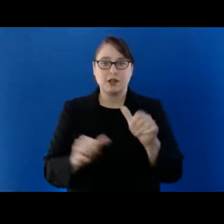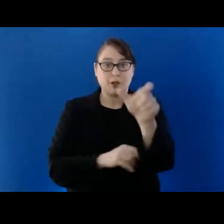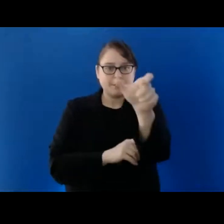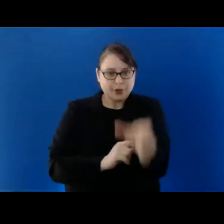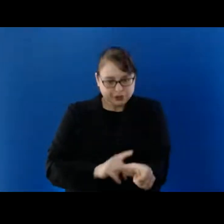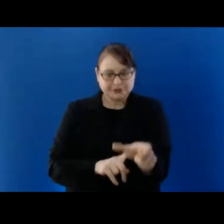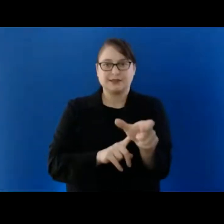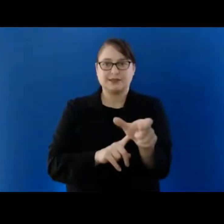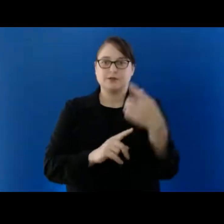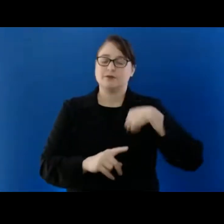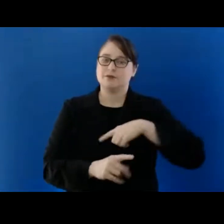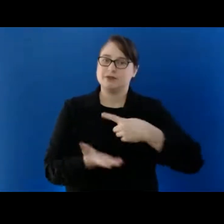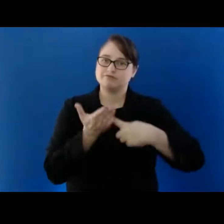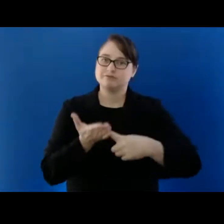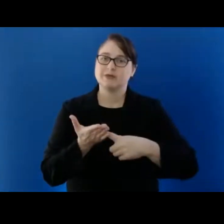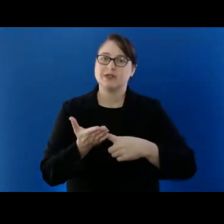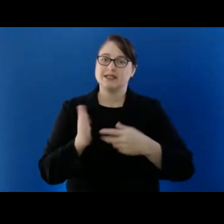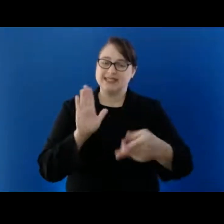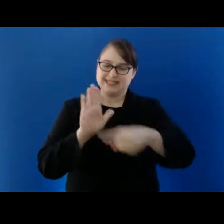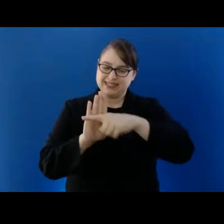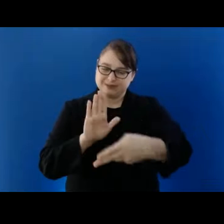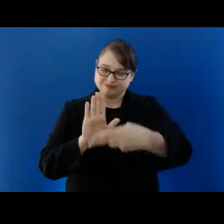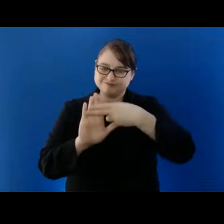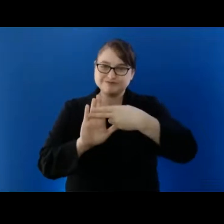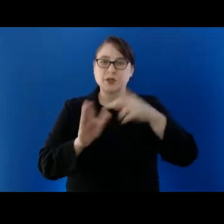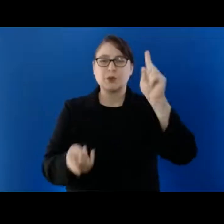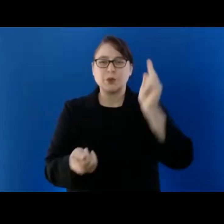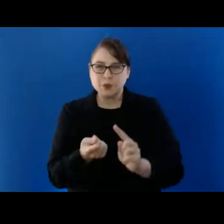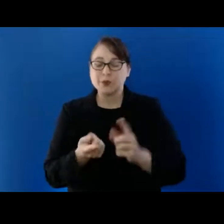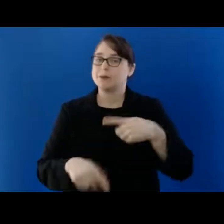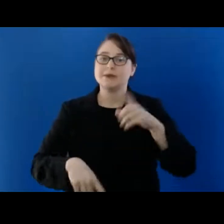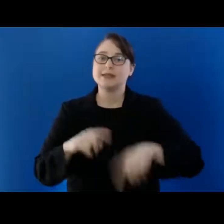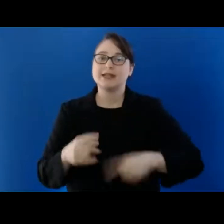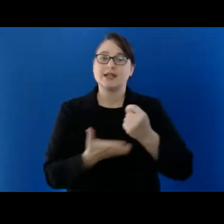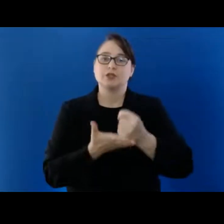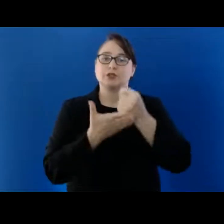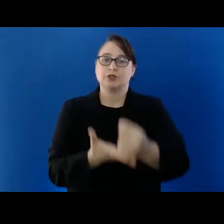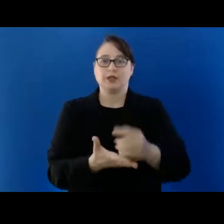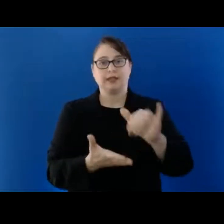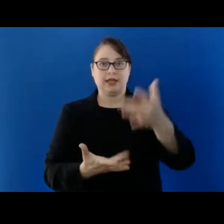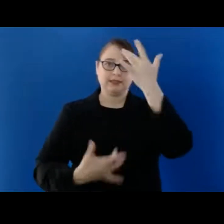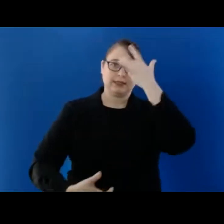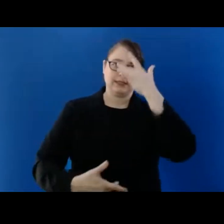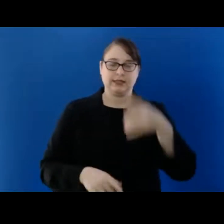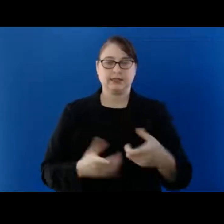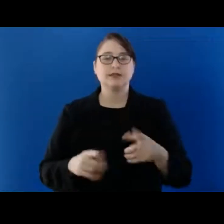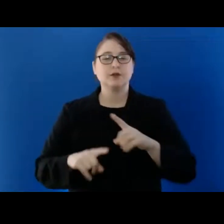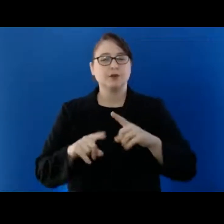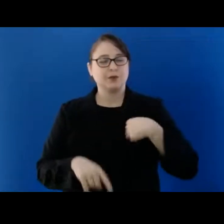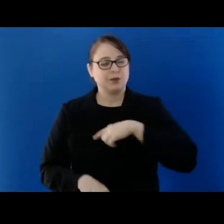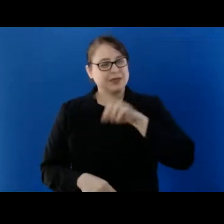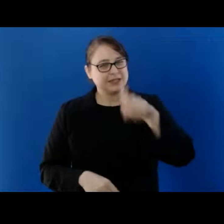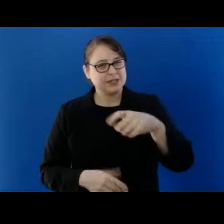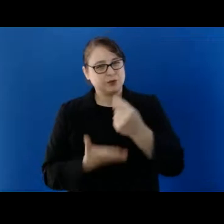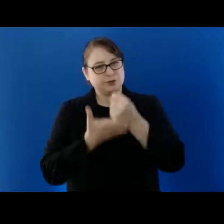the stigma. Is we cannot treat people according to the condition, we have to treat people according to their humanity.